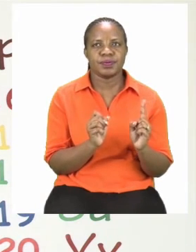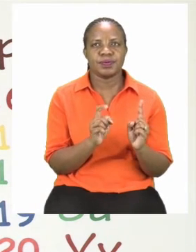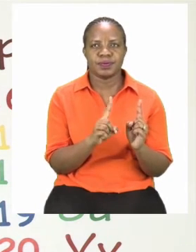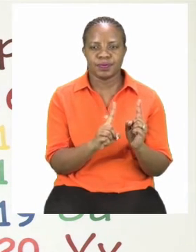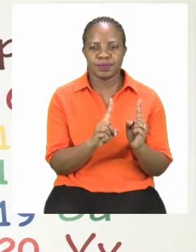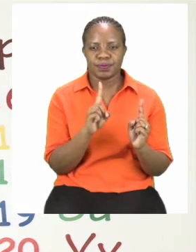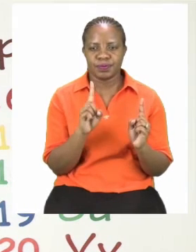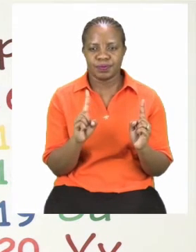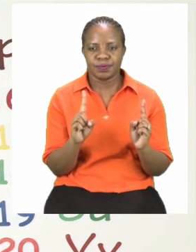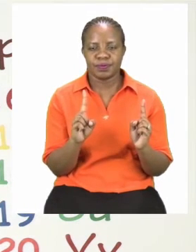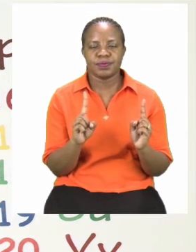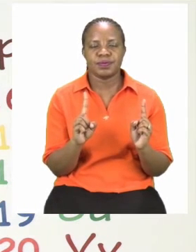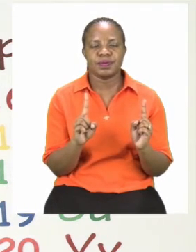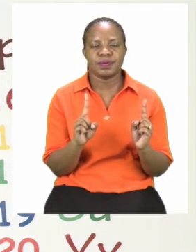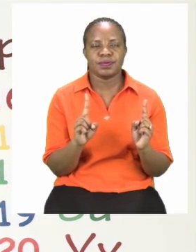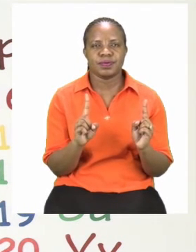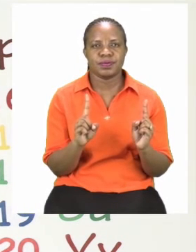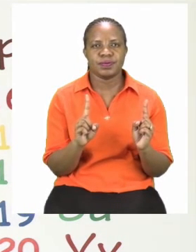22,